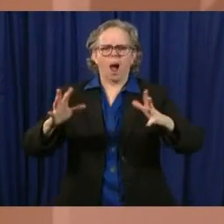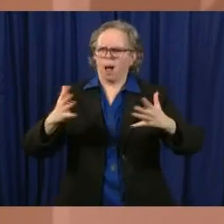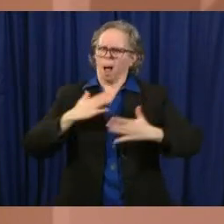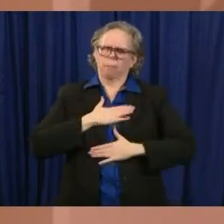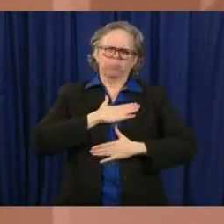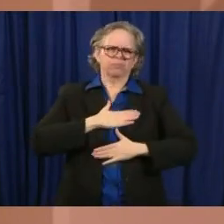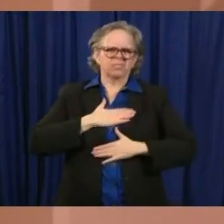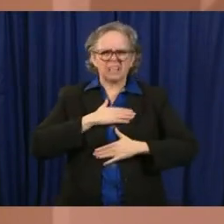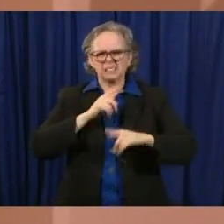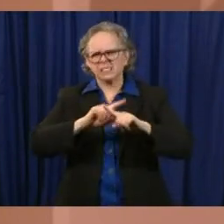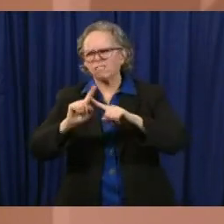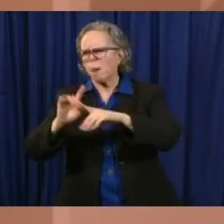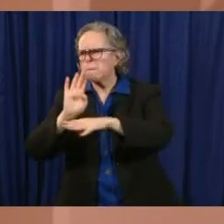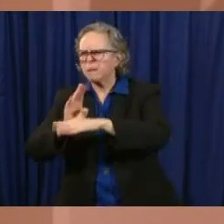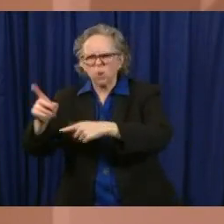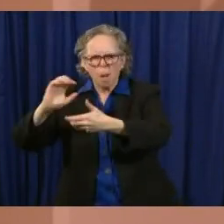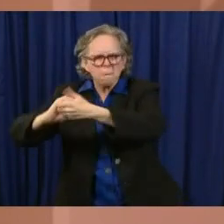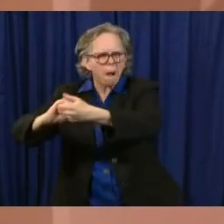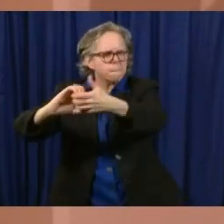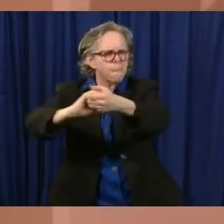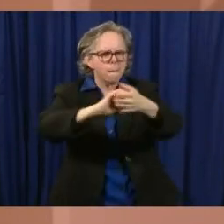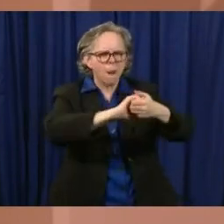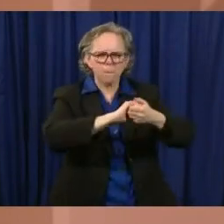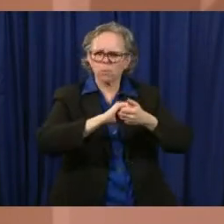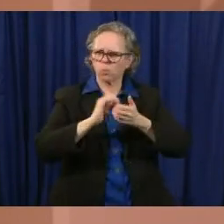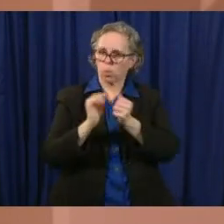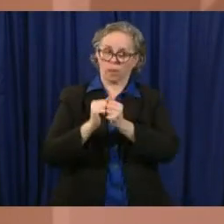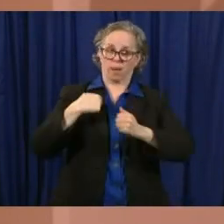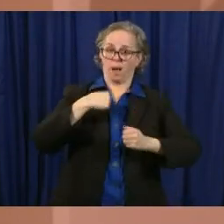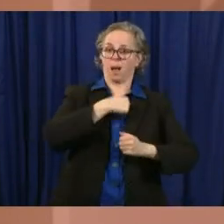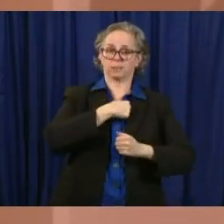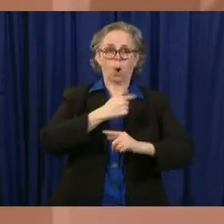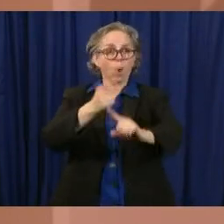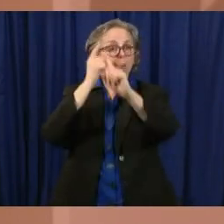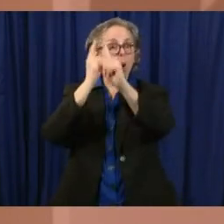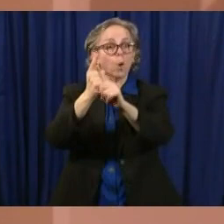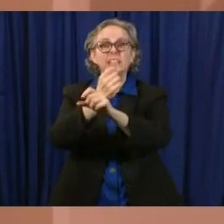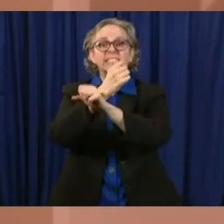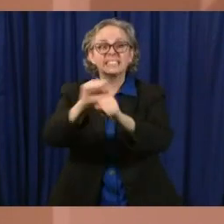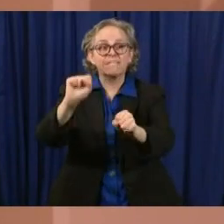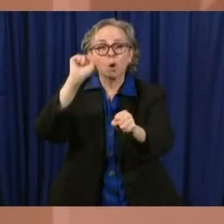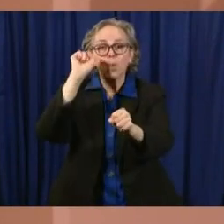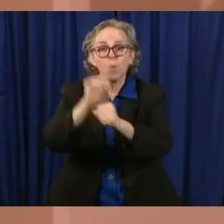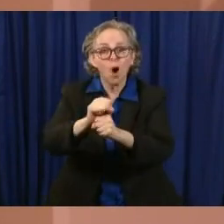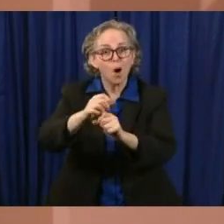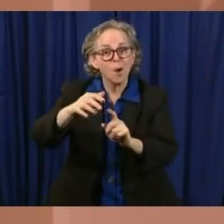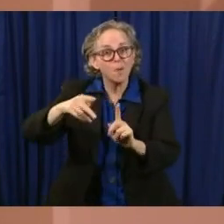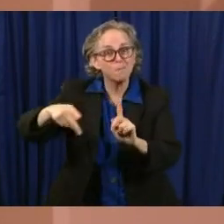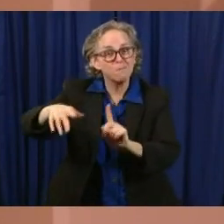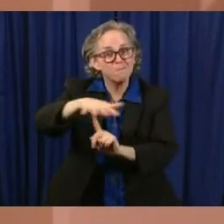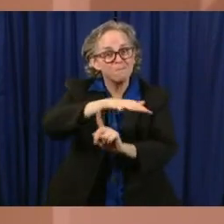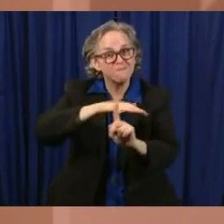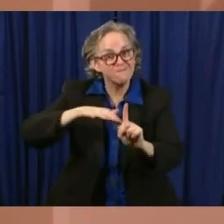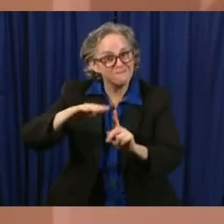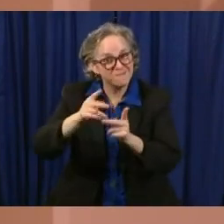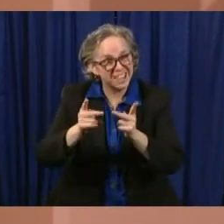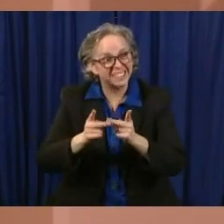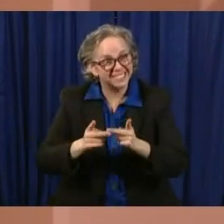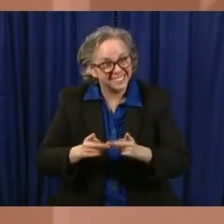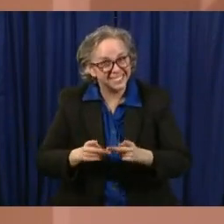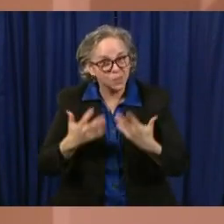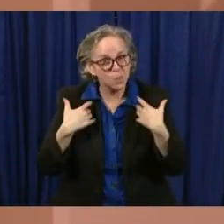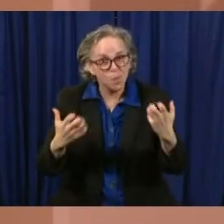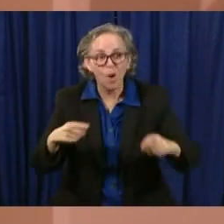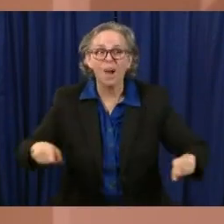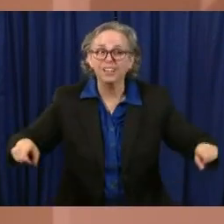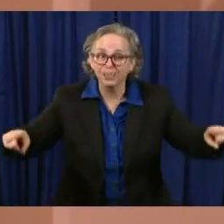we make sure that the workplace is safe. As we say, we want you to feel safe at work, and these businesses